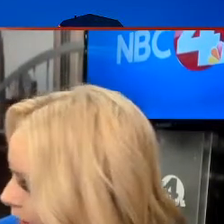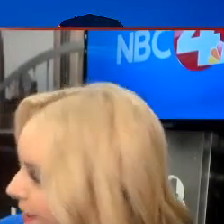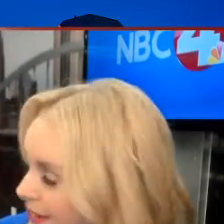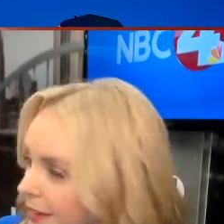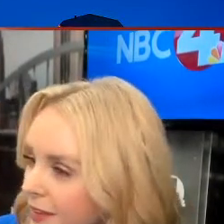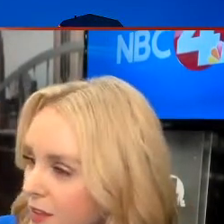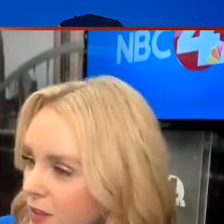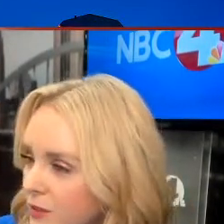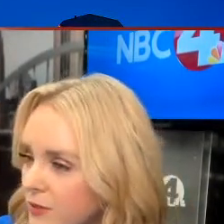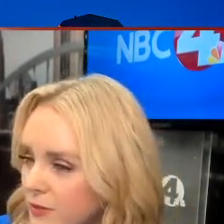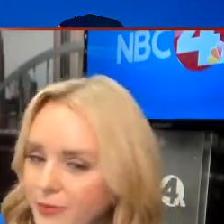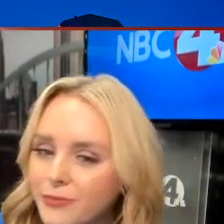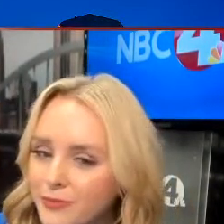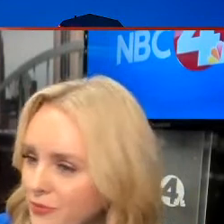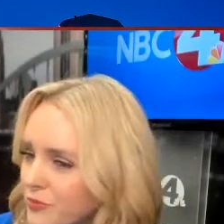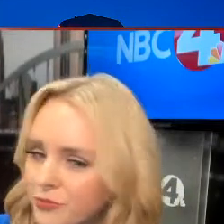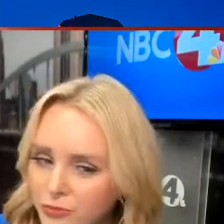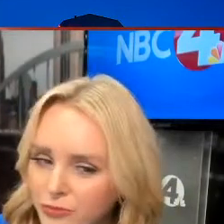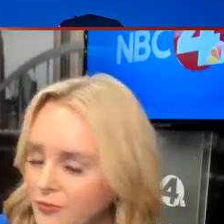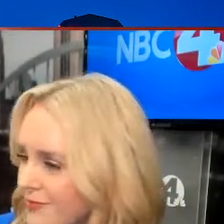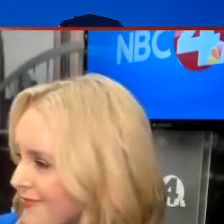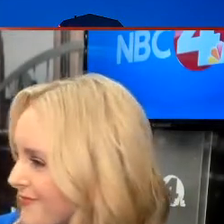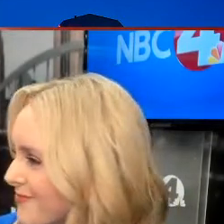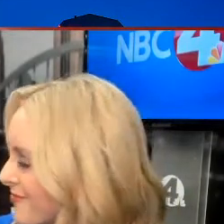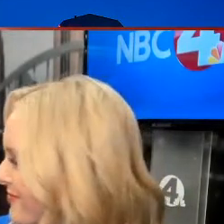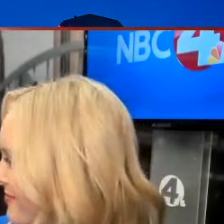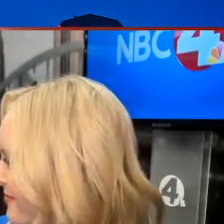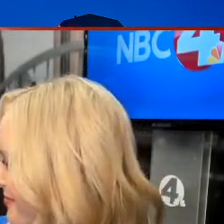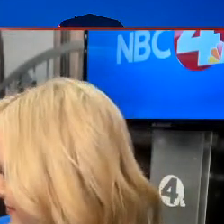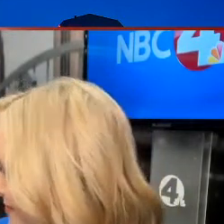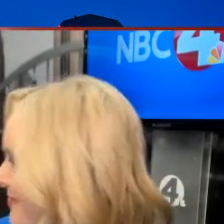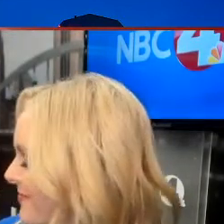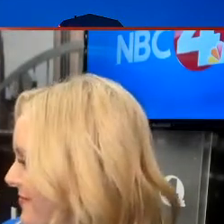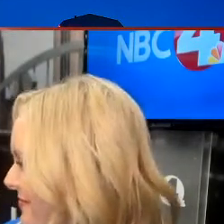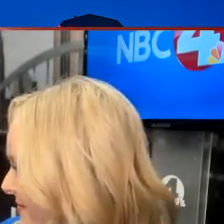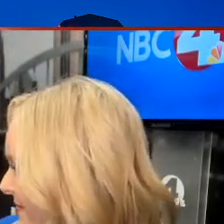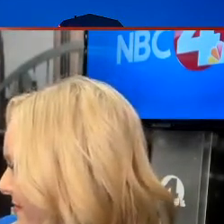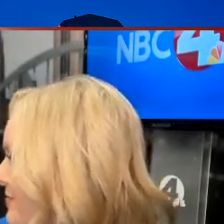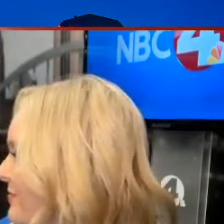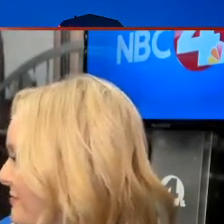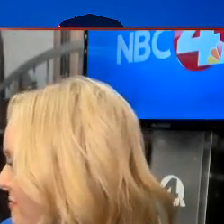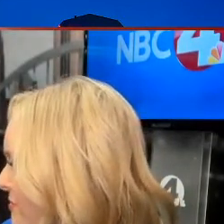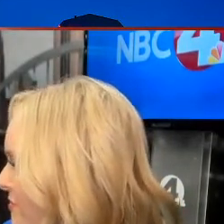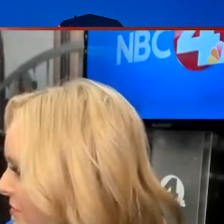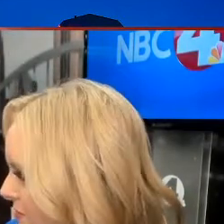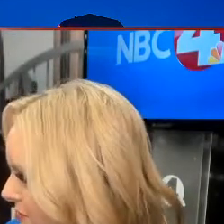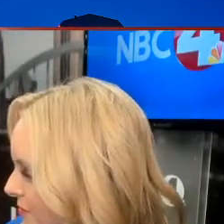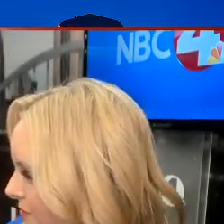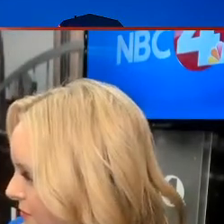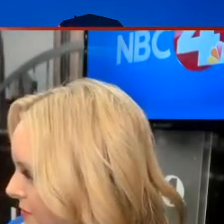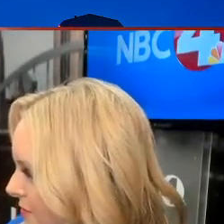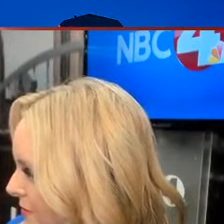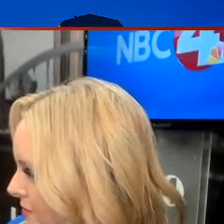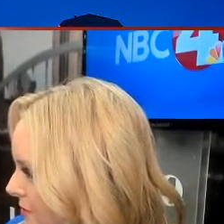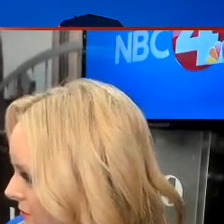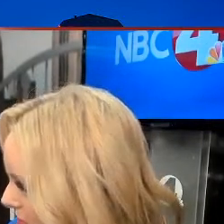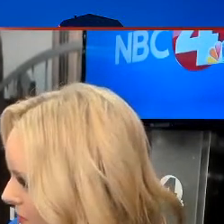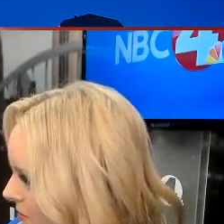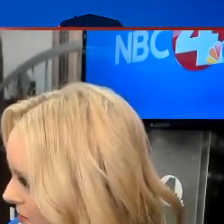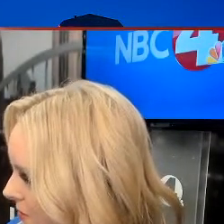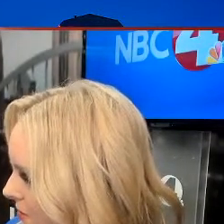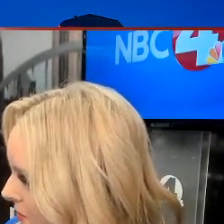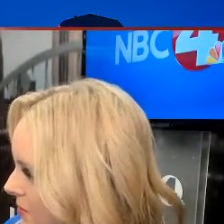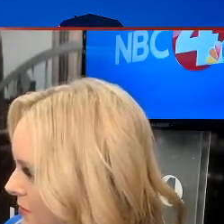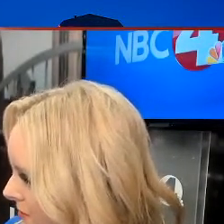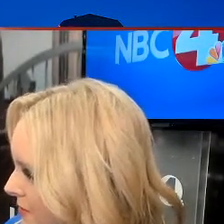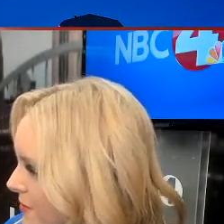Yeah, Christine, I think that's obviously the biggest news to come out of today. It's been 3 months since Dr. Amy Acton resigned, and we finally do know now